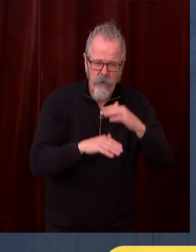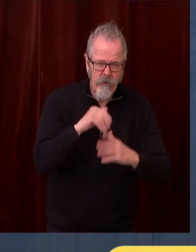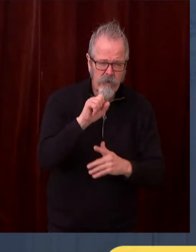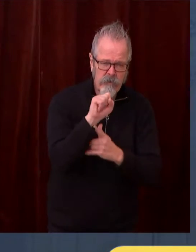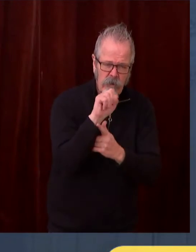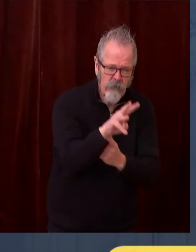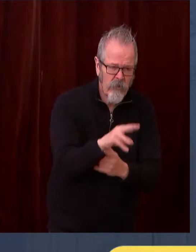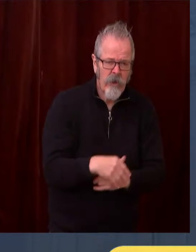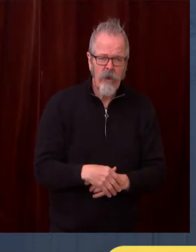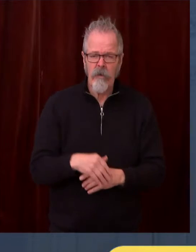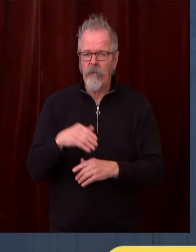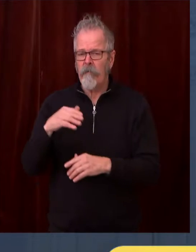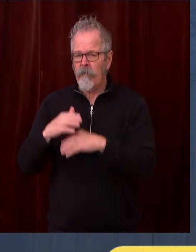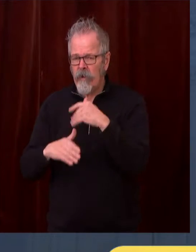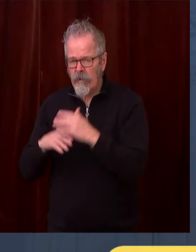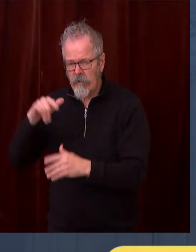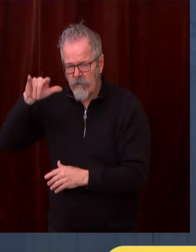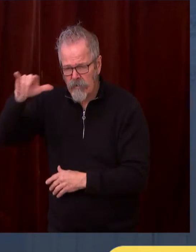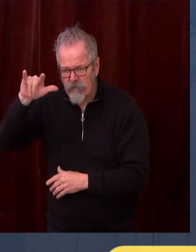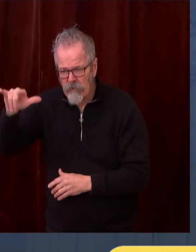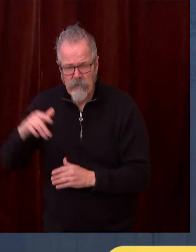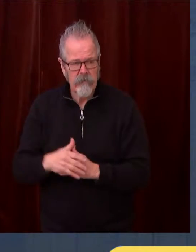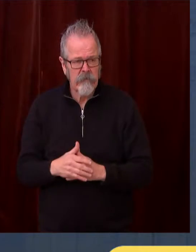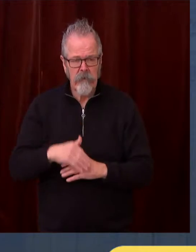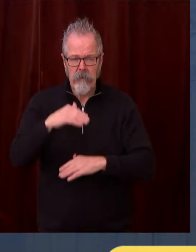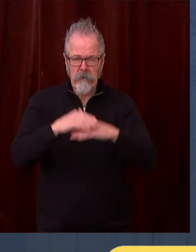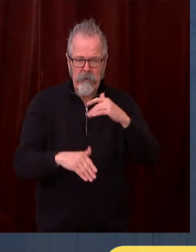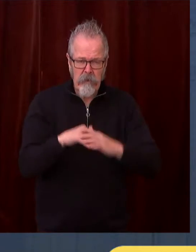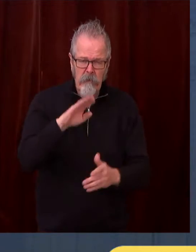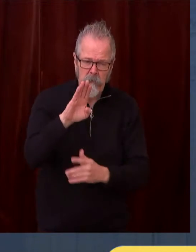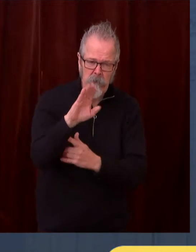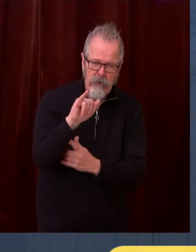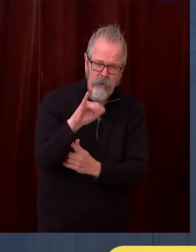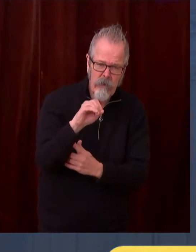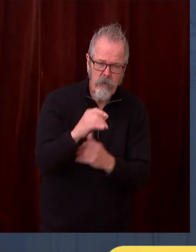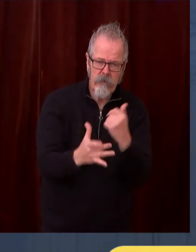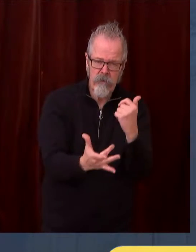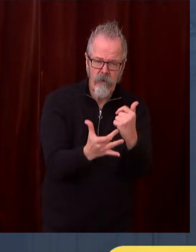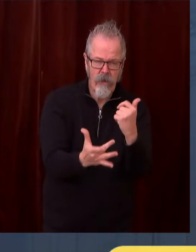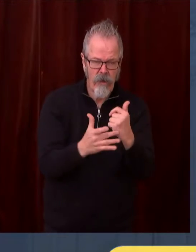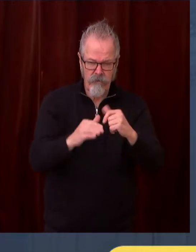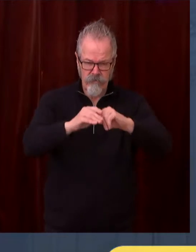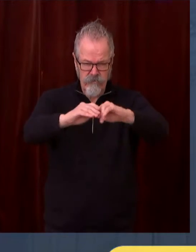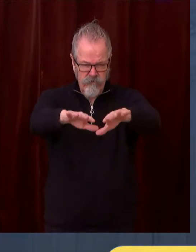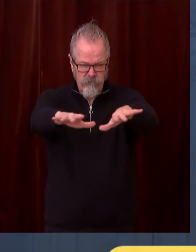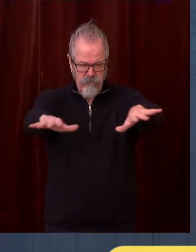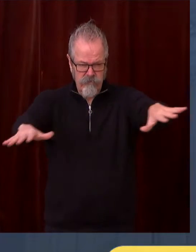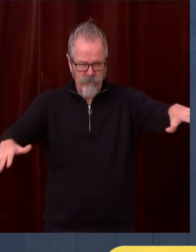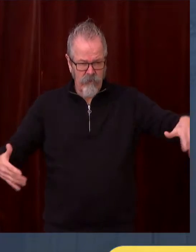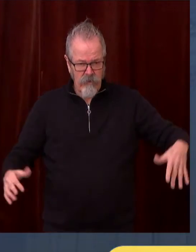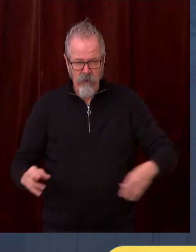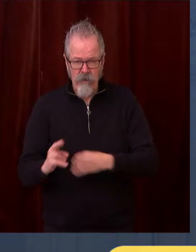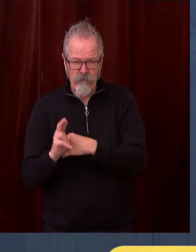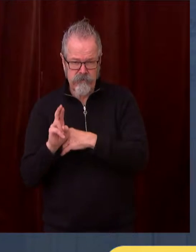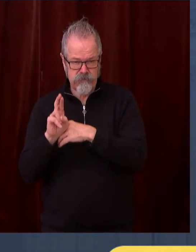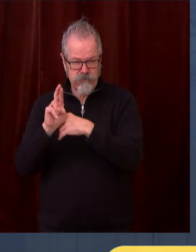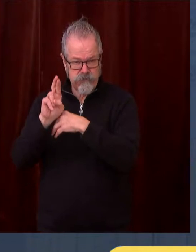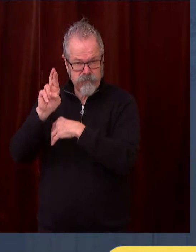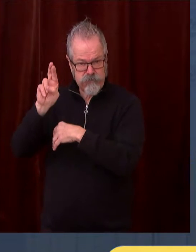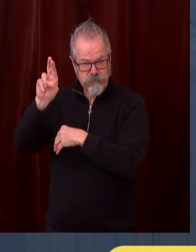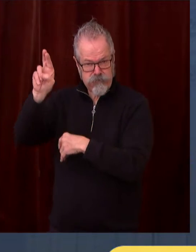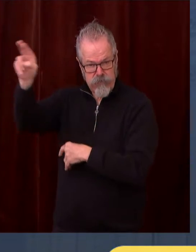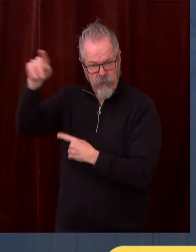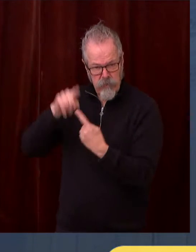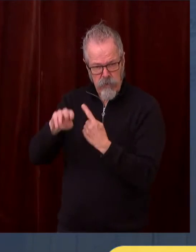rocket motors who has taken these spacecraft to Mars because we followed science. So right now, we're